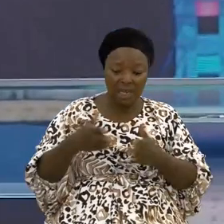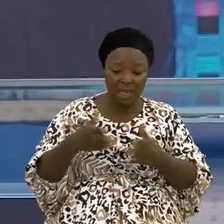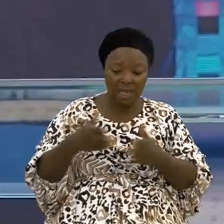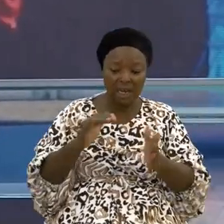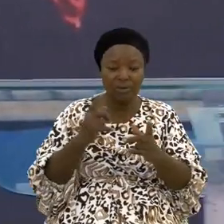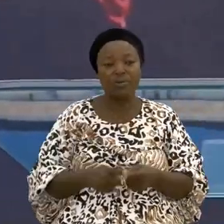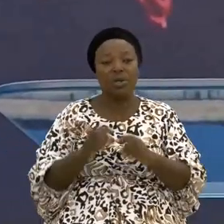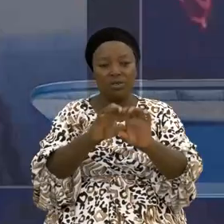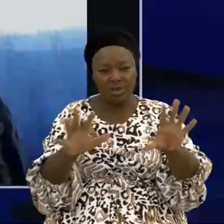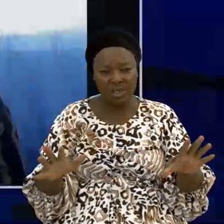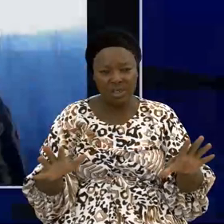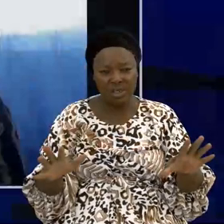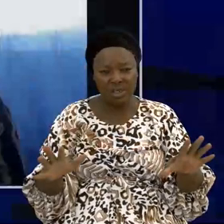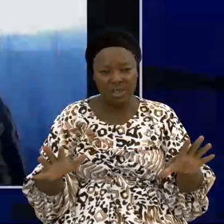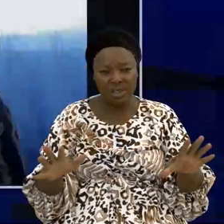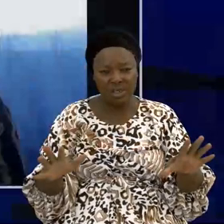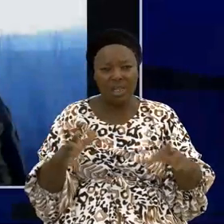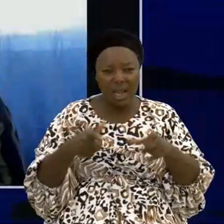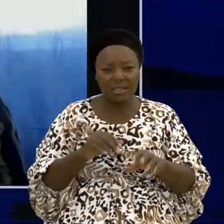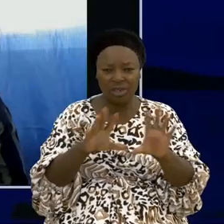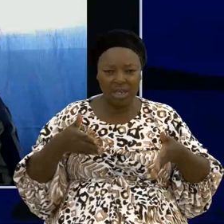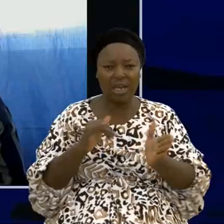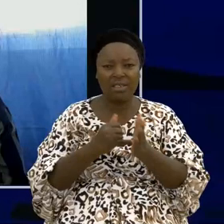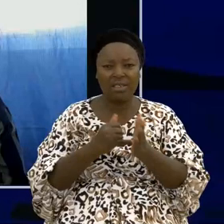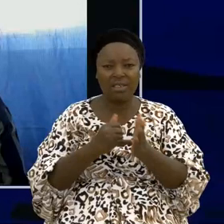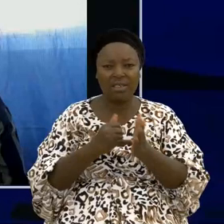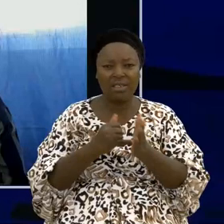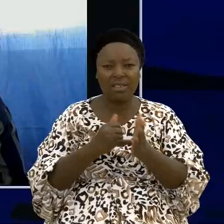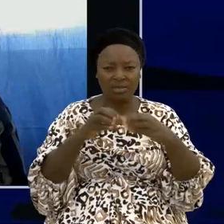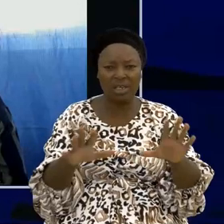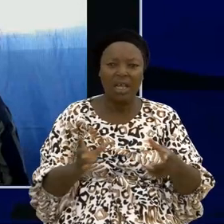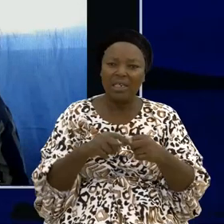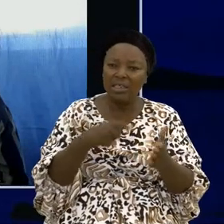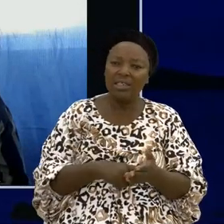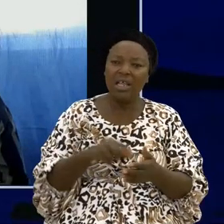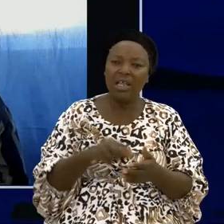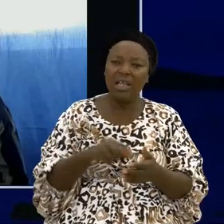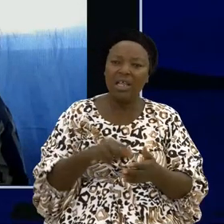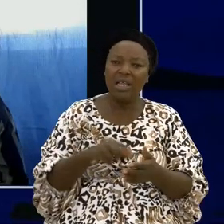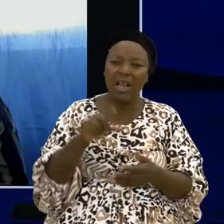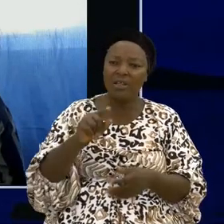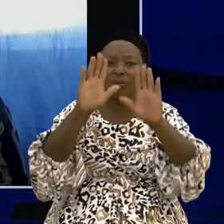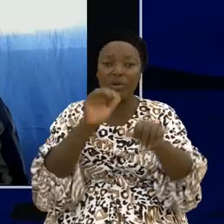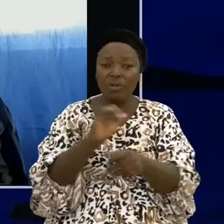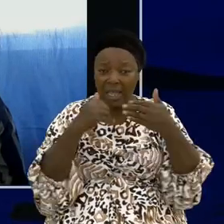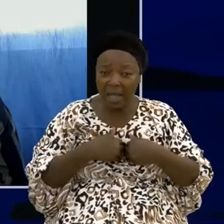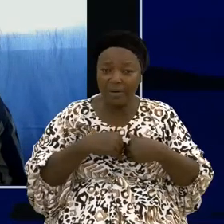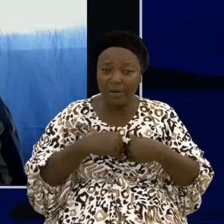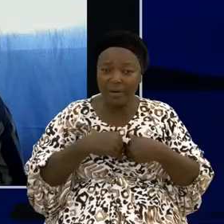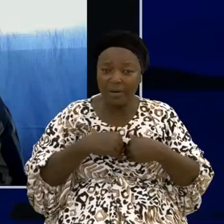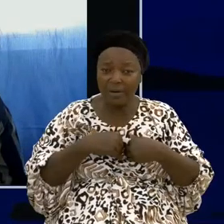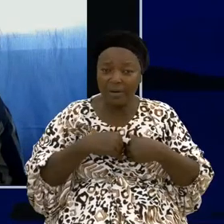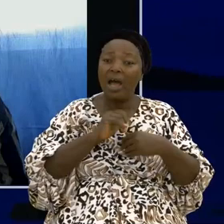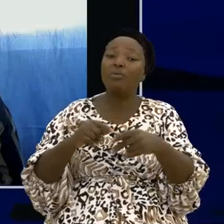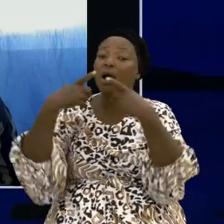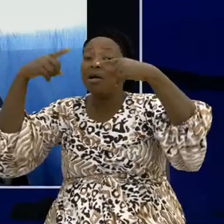found faith and salvation, I will broadcast it, I'll share it all around. I will let it shine.